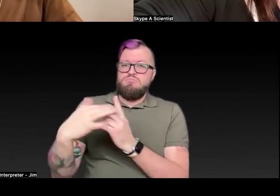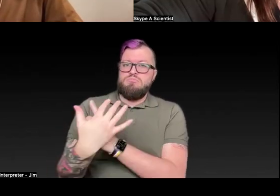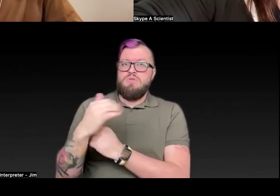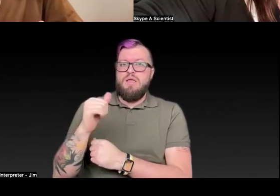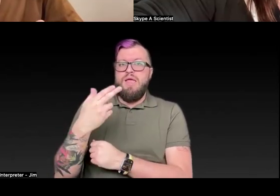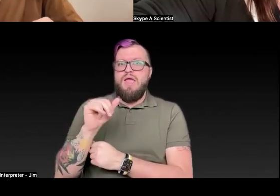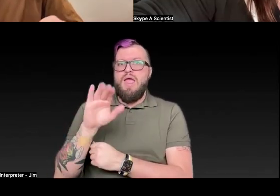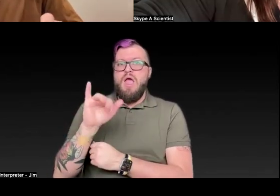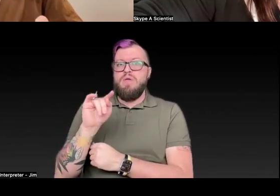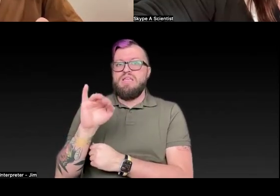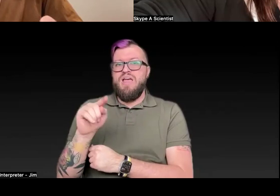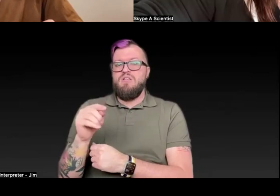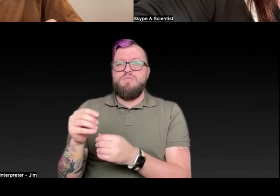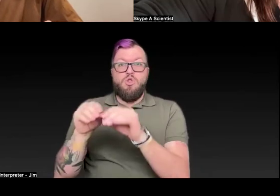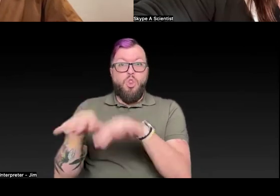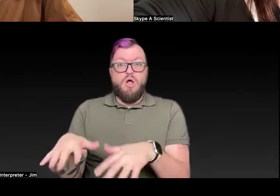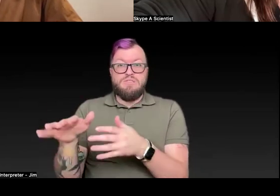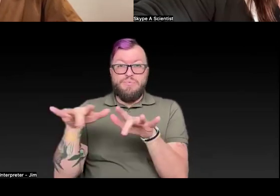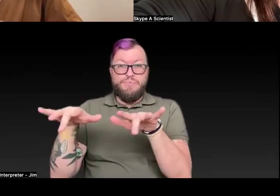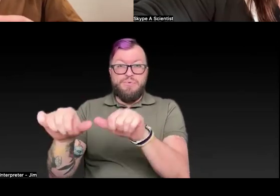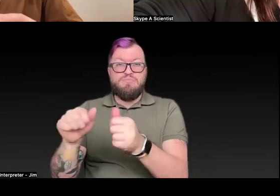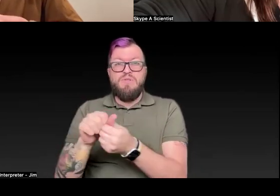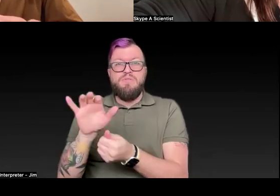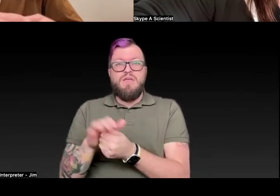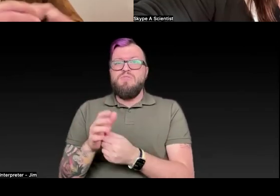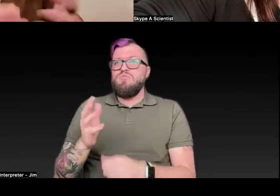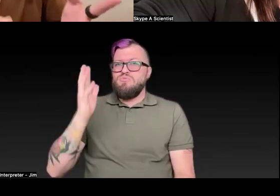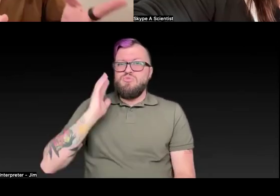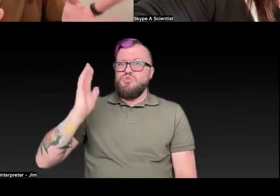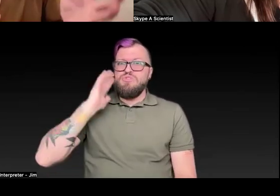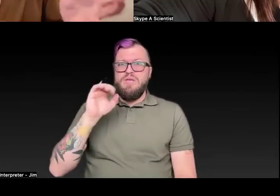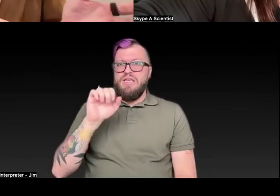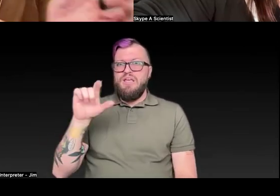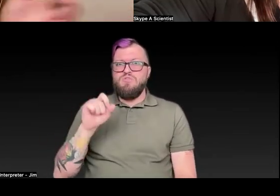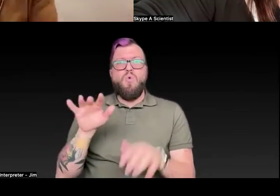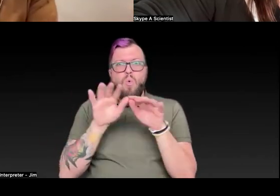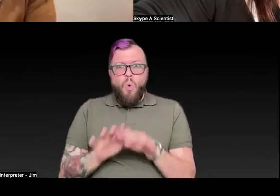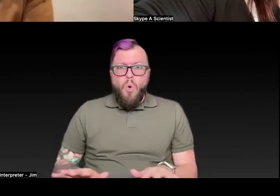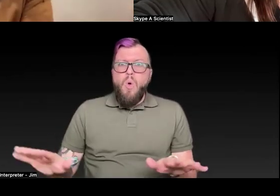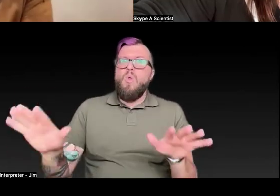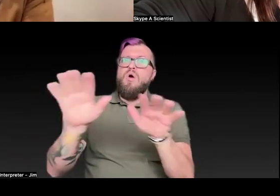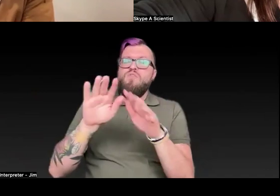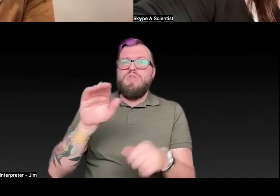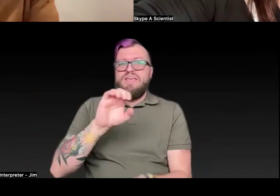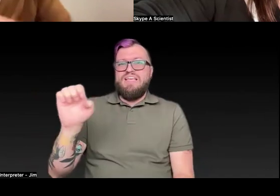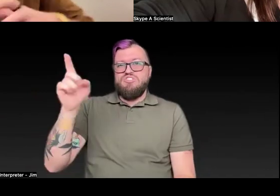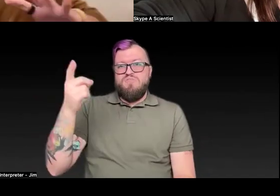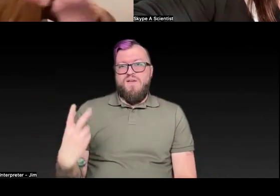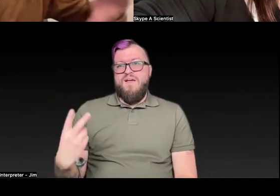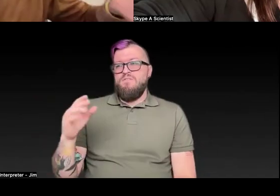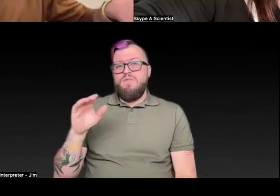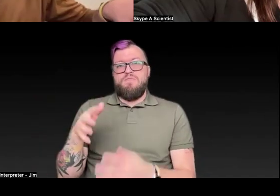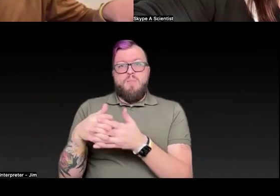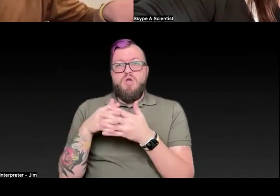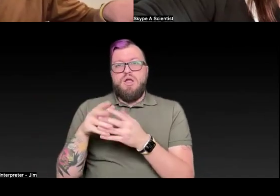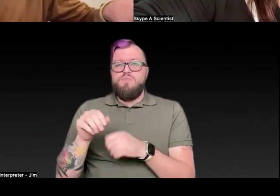of habitat loss is a real issue with eels, and there used to be eels all over the place in the U.S. Or on the eastern half of the U.S. Basically, we don't have any